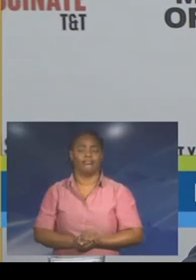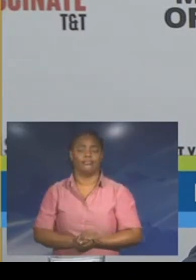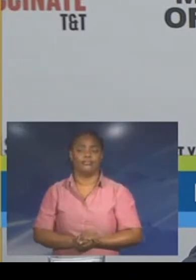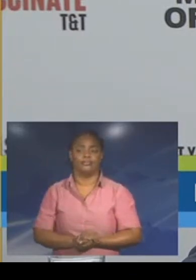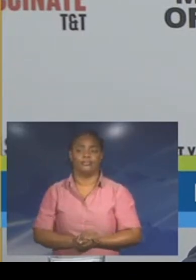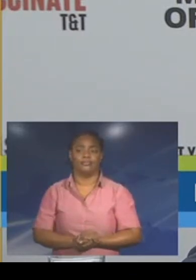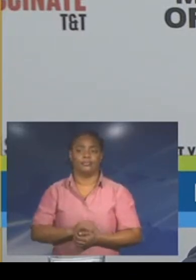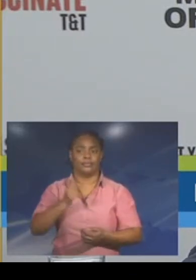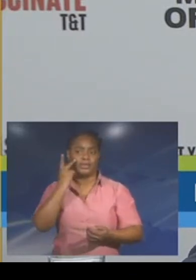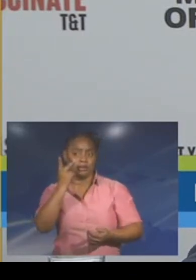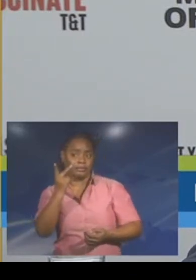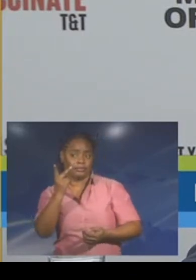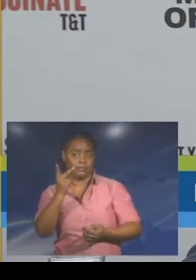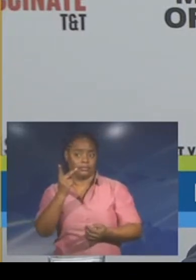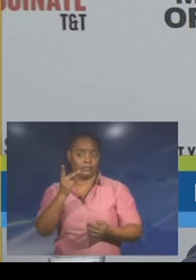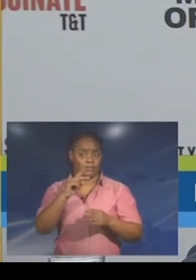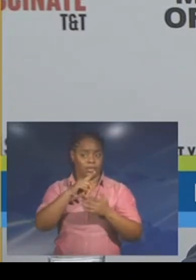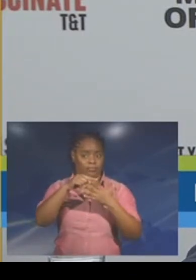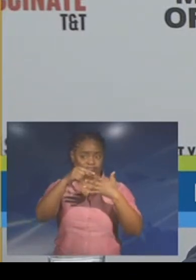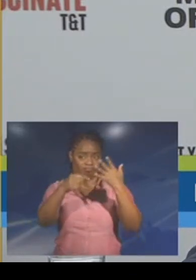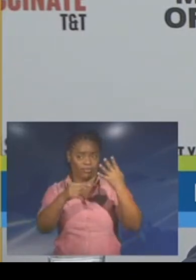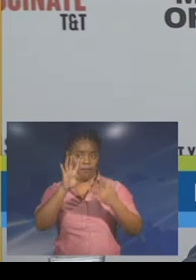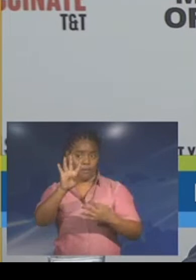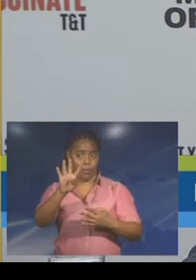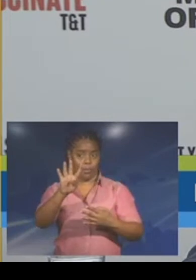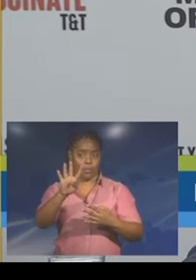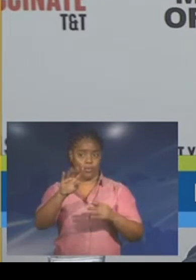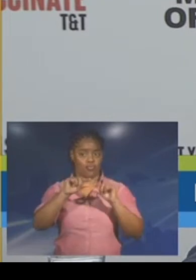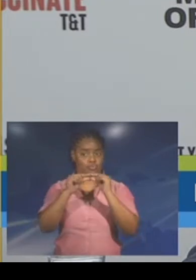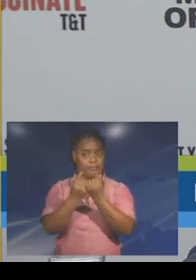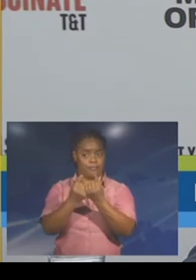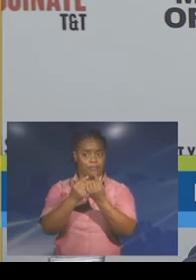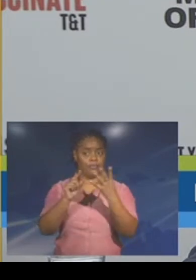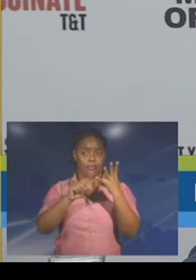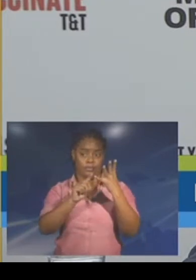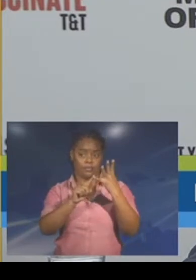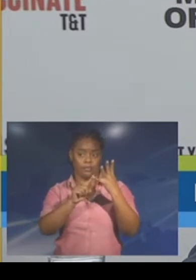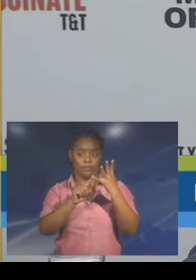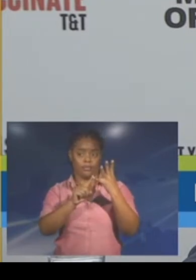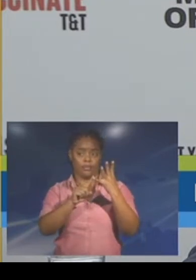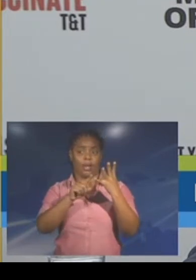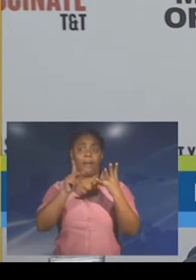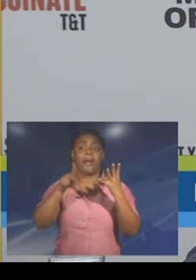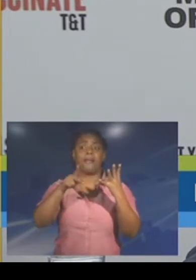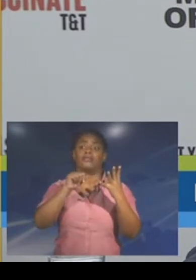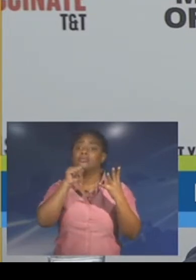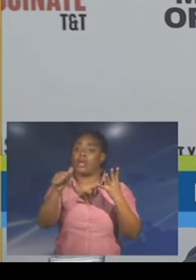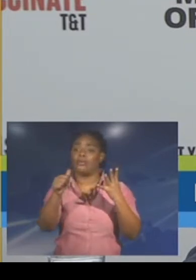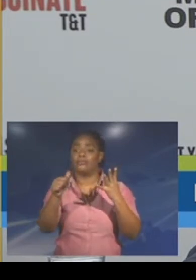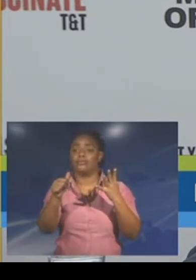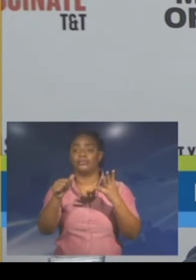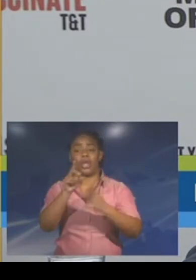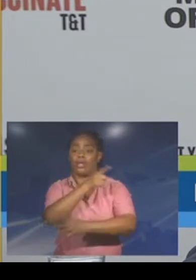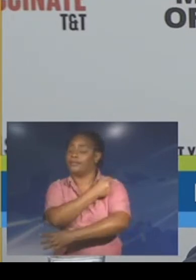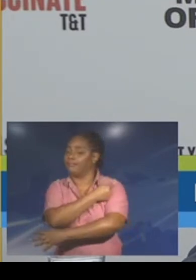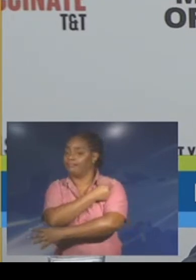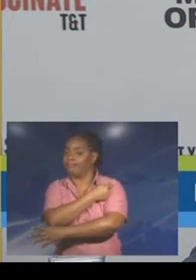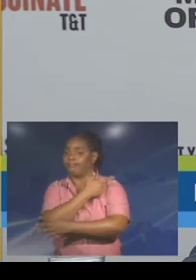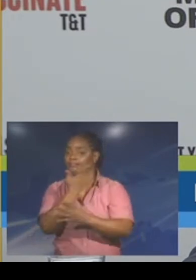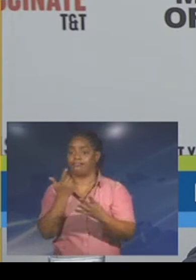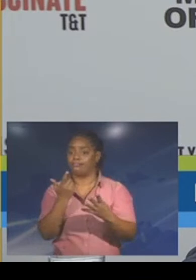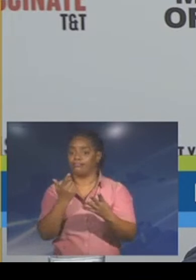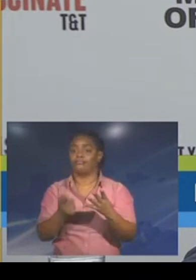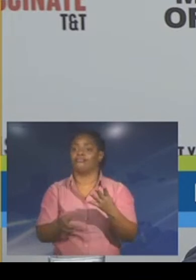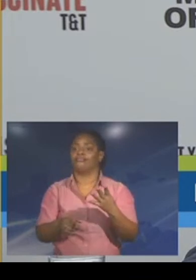4 vulnerable groups. 1, the unvaccinated, which is 49% of the population.